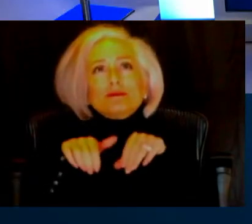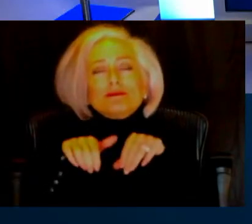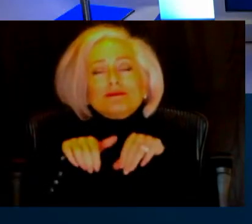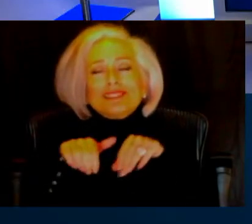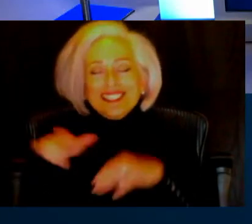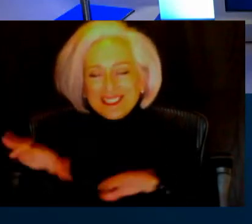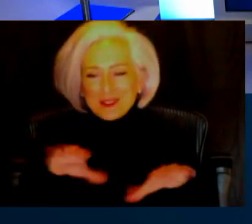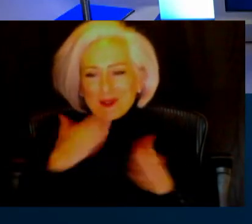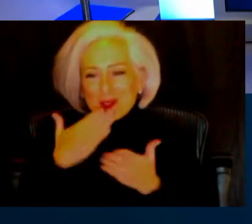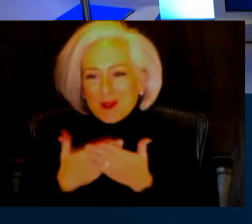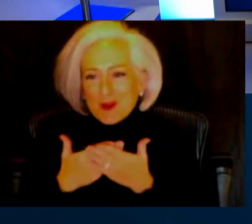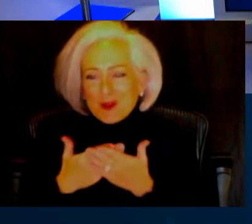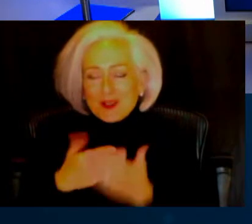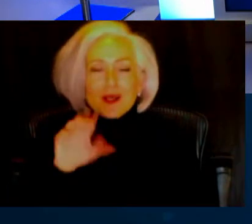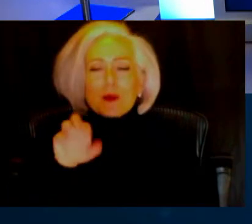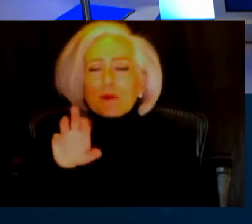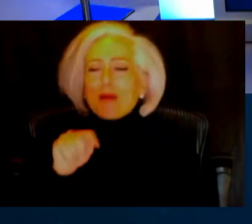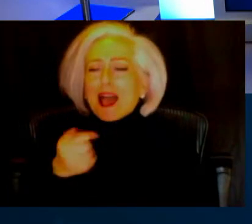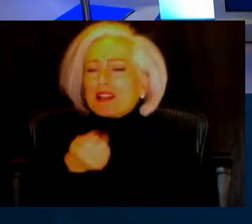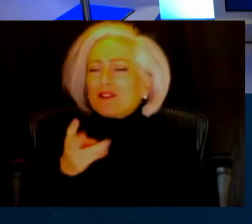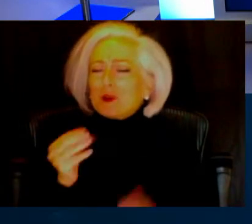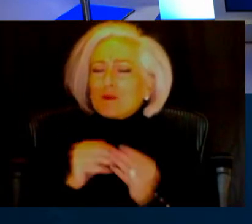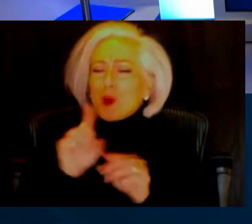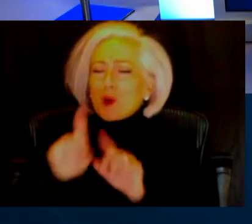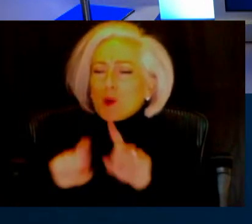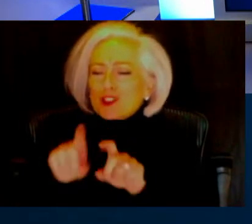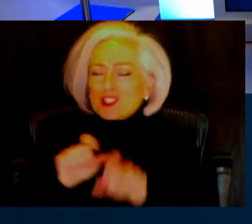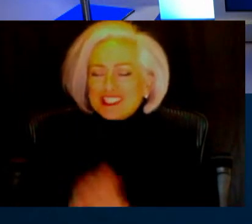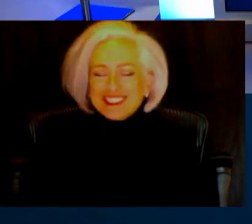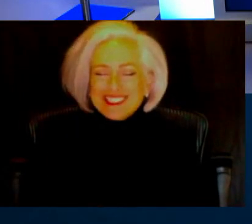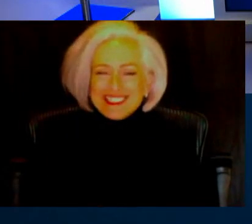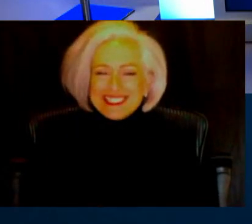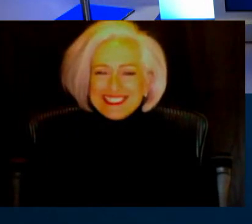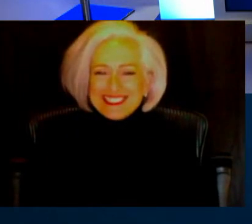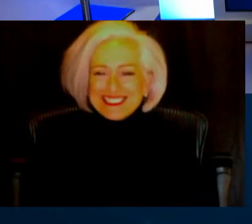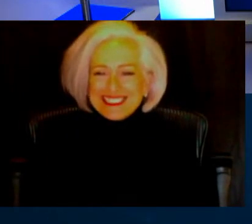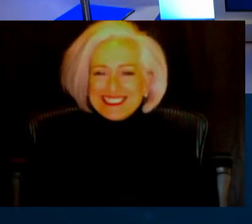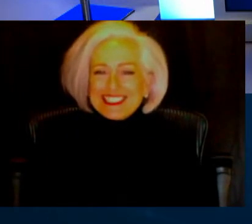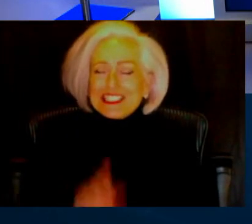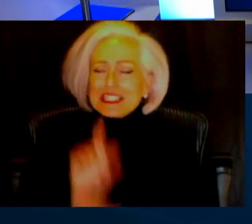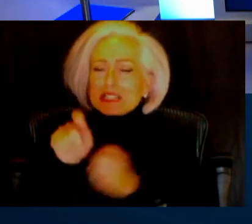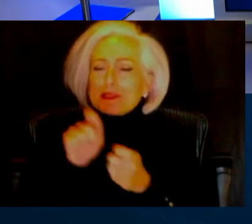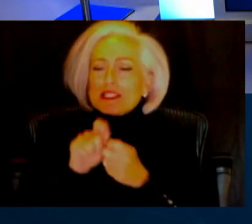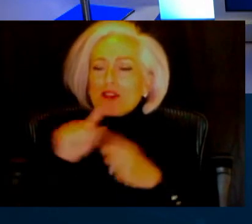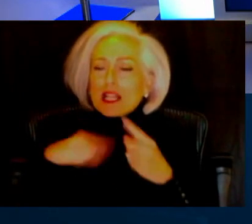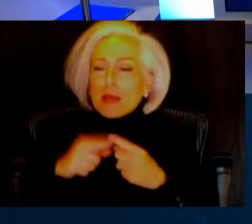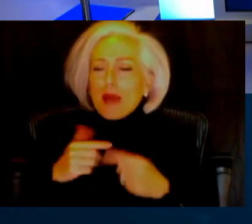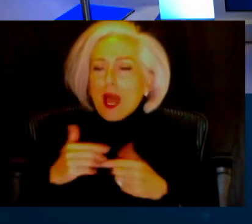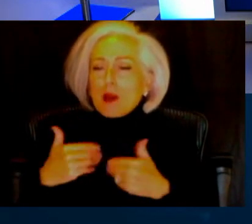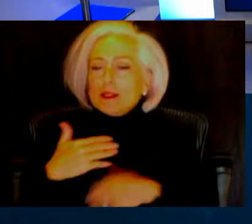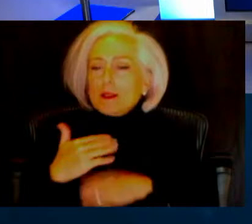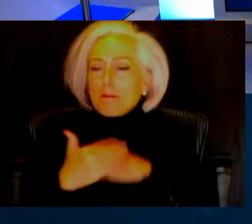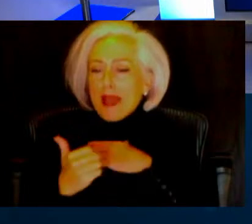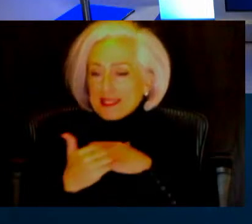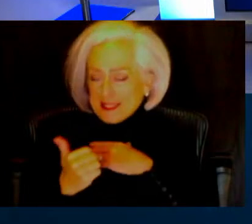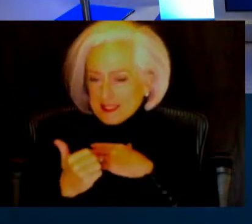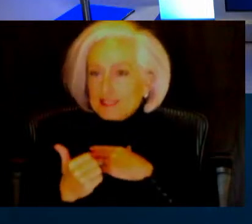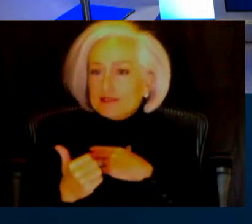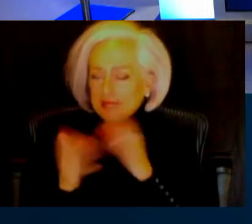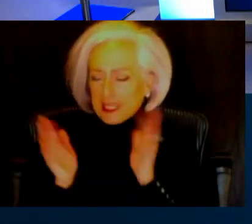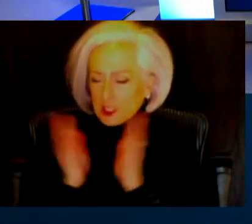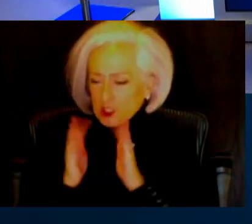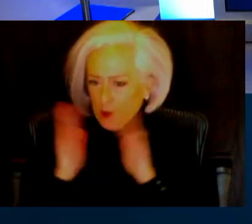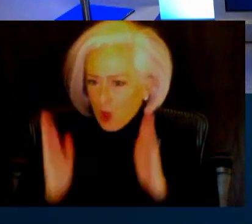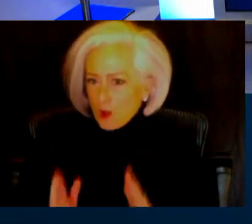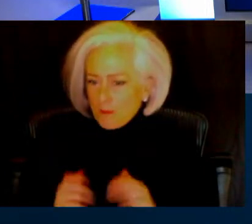head back out to you. I want to ask you a couple more questions. Just specifically about pets there in the tiny homes. You said